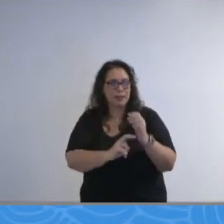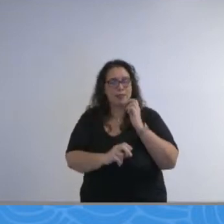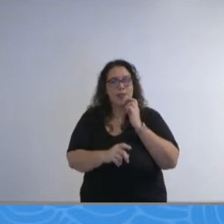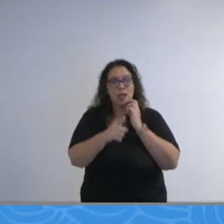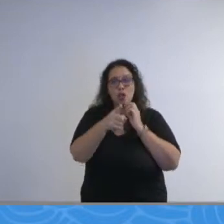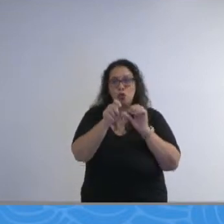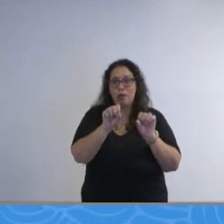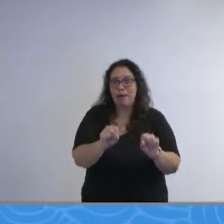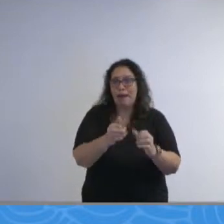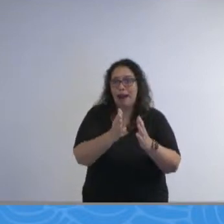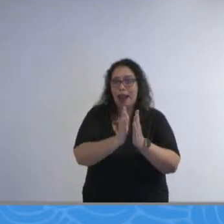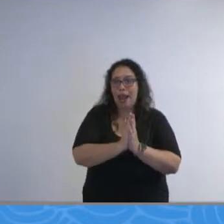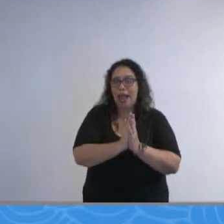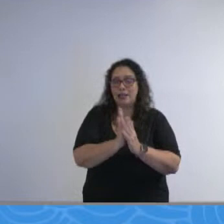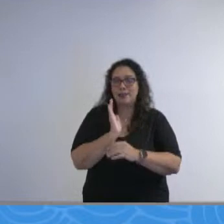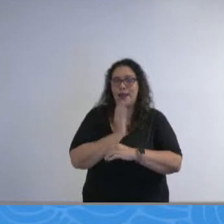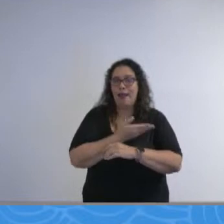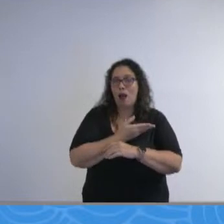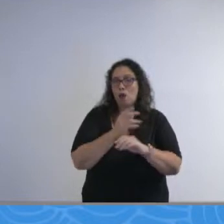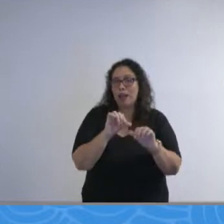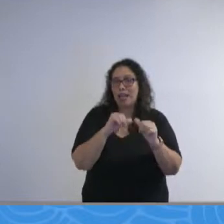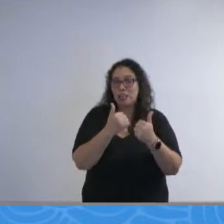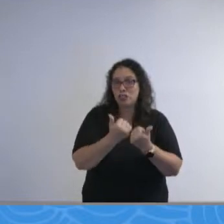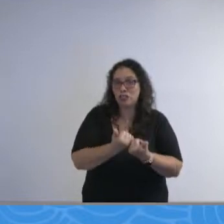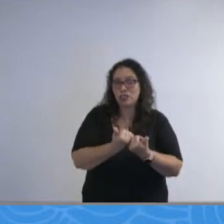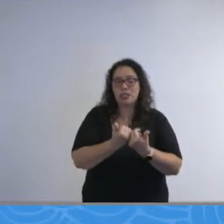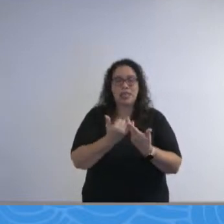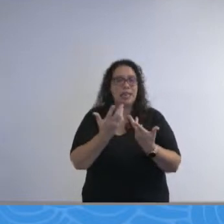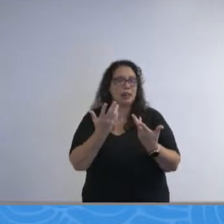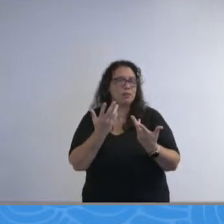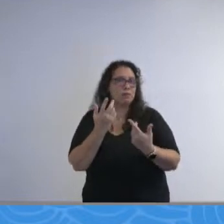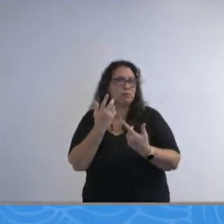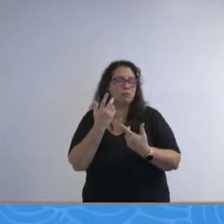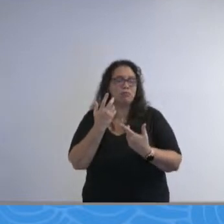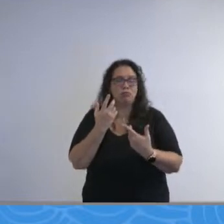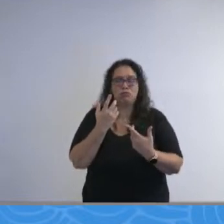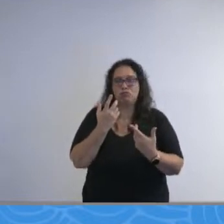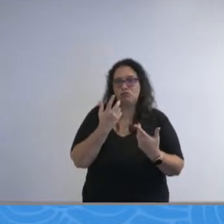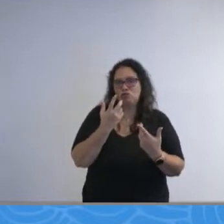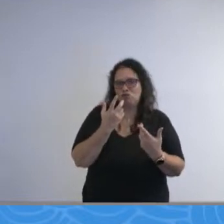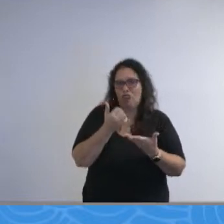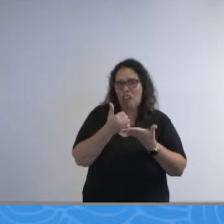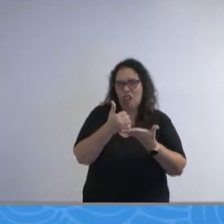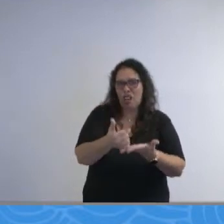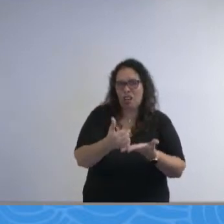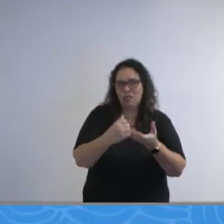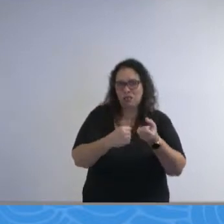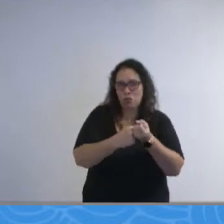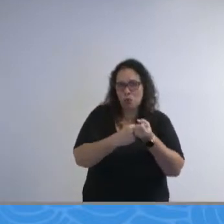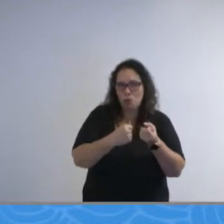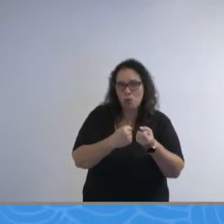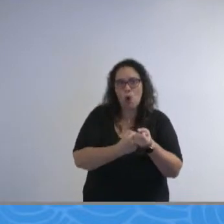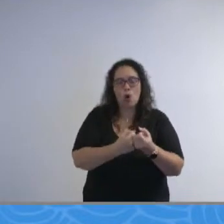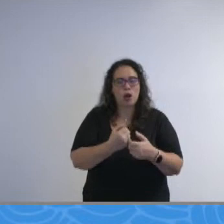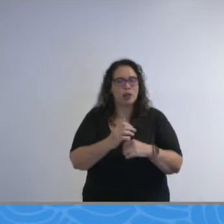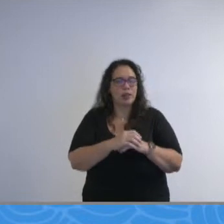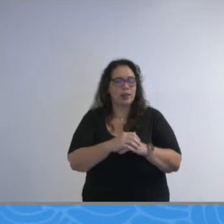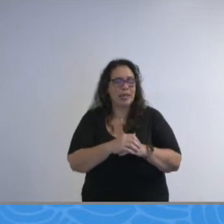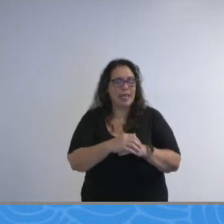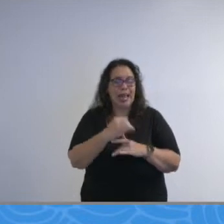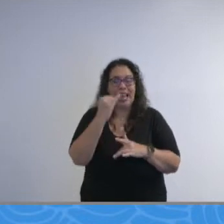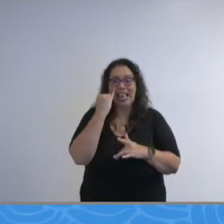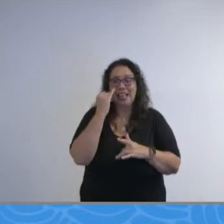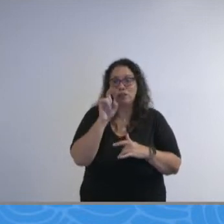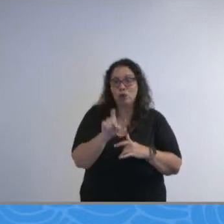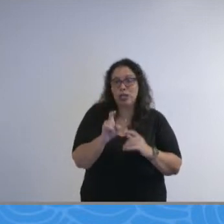support and IEP consults. We're always give support, and if you need more